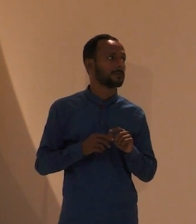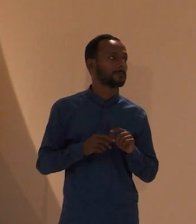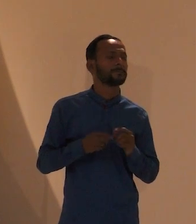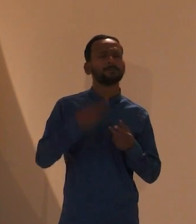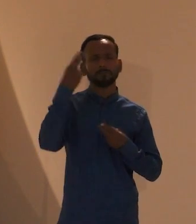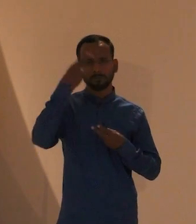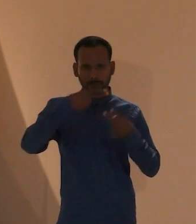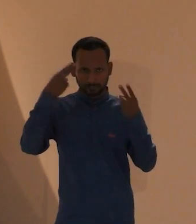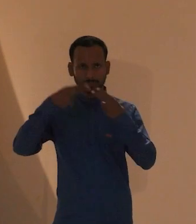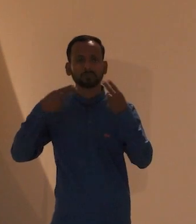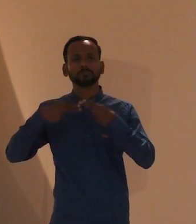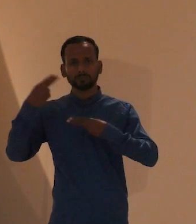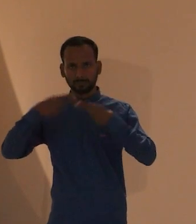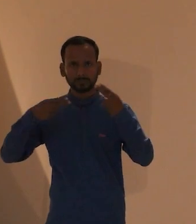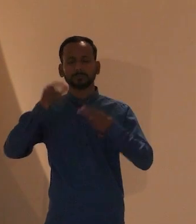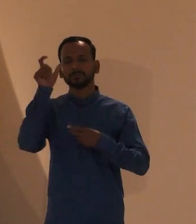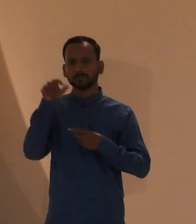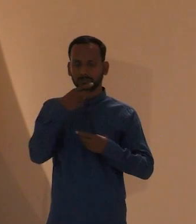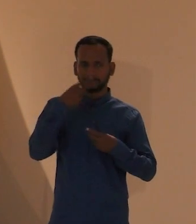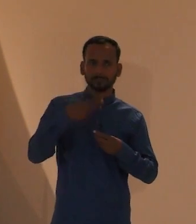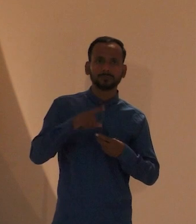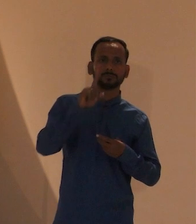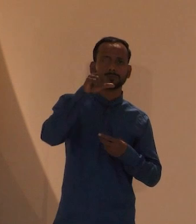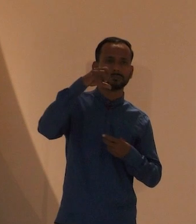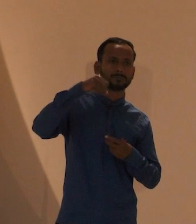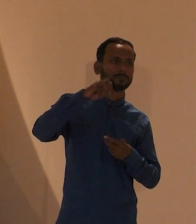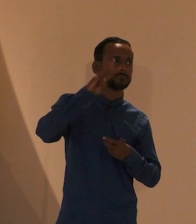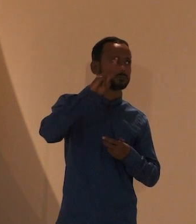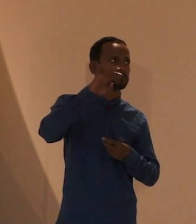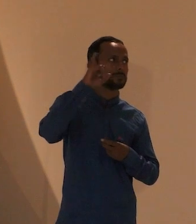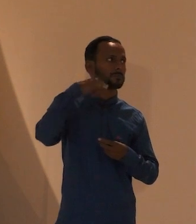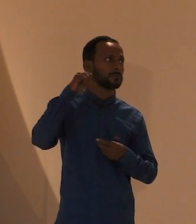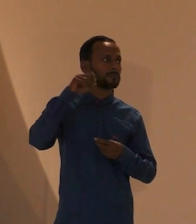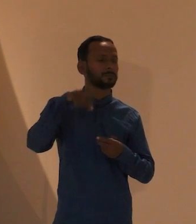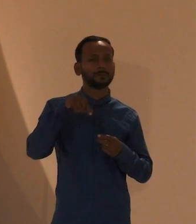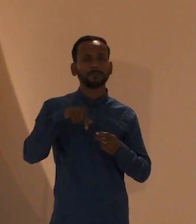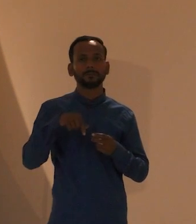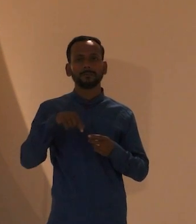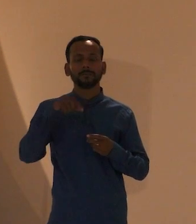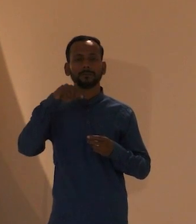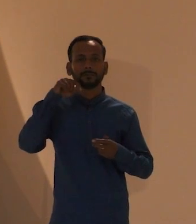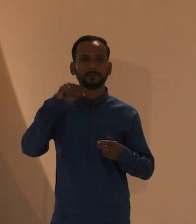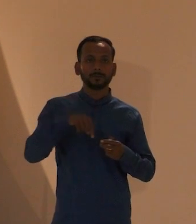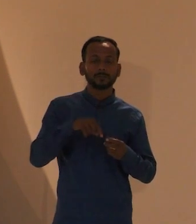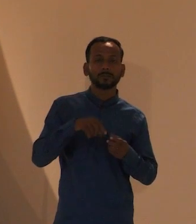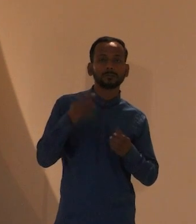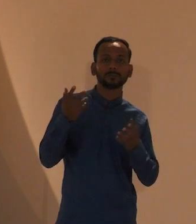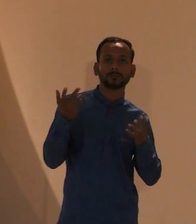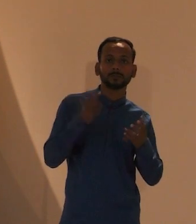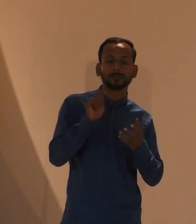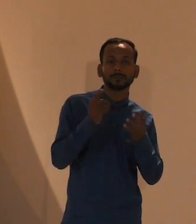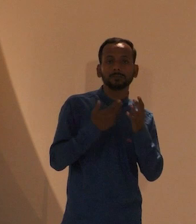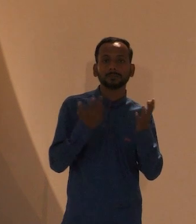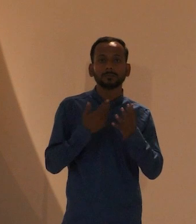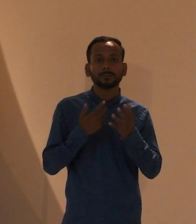portrait gallery, which we had as late as 1976. What we have now done, I wouldn't